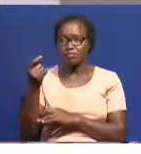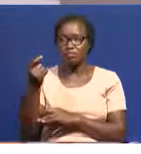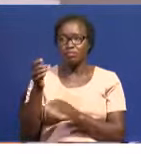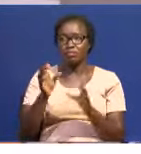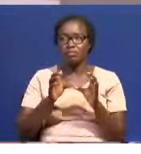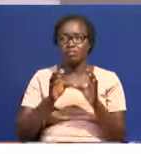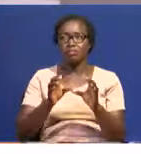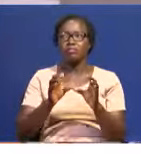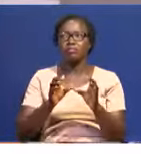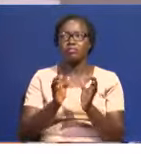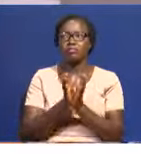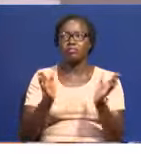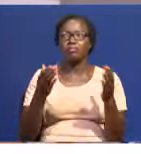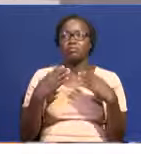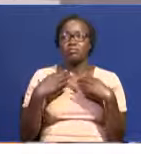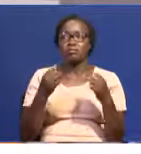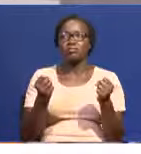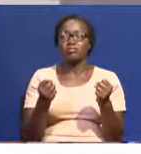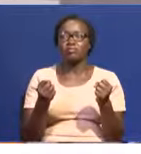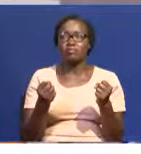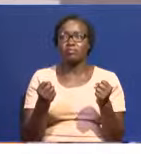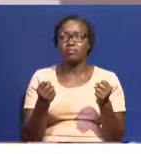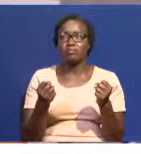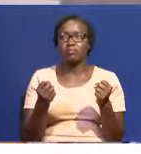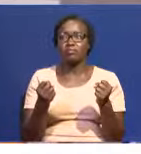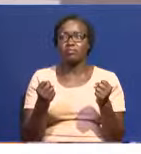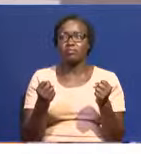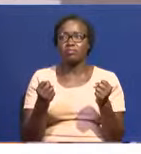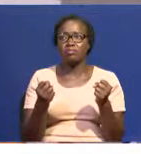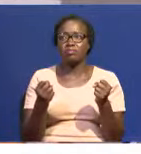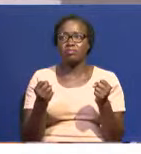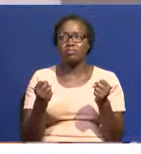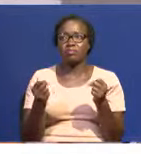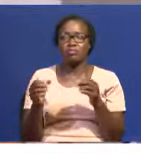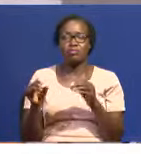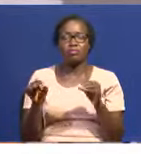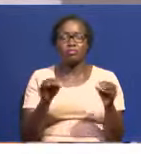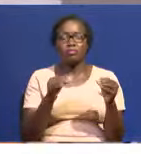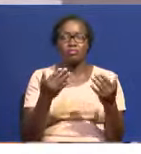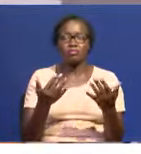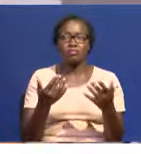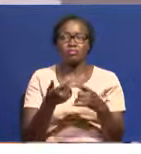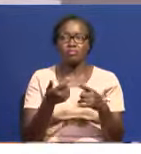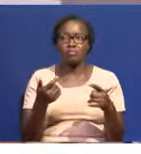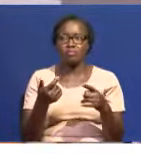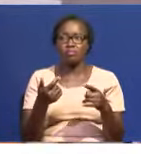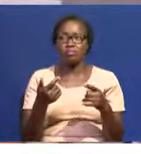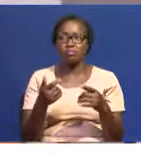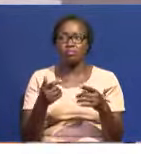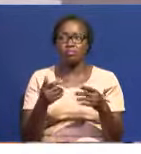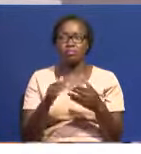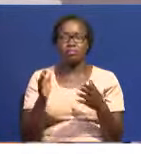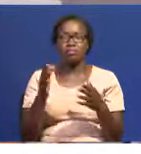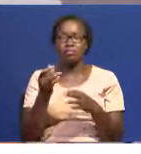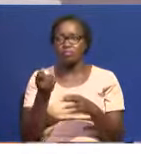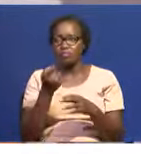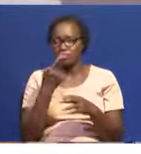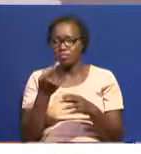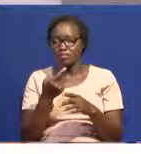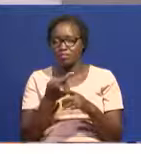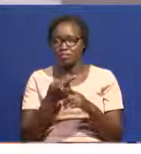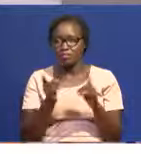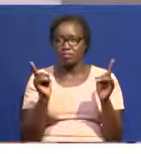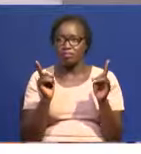tunasukuma mambo ya public health. Tunasongesha mambo kutoka more curative.